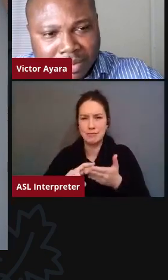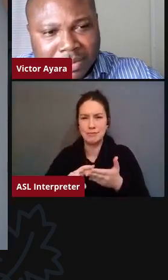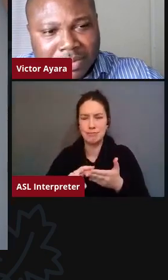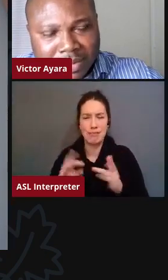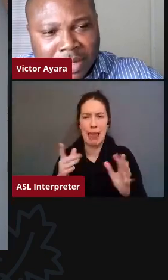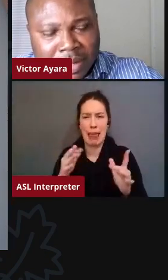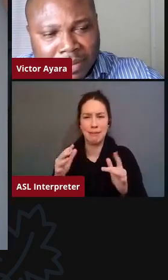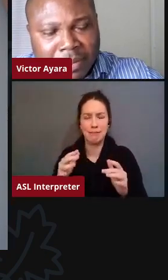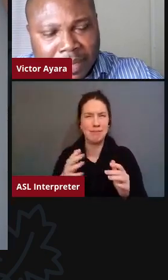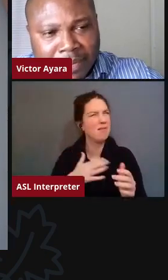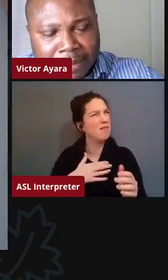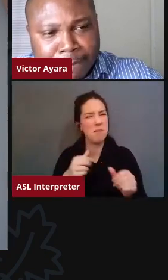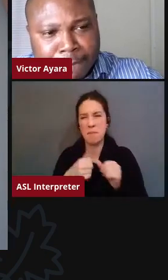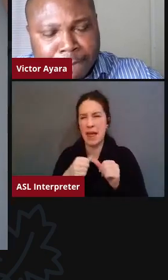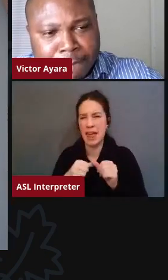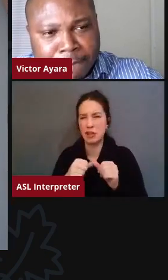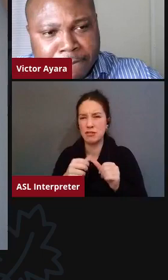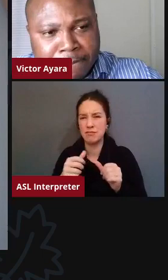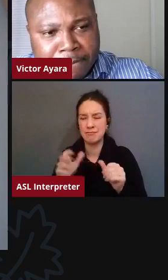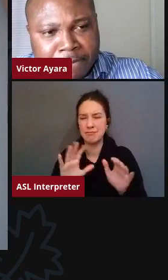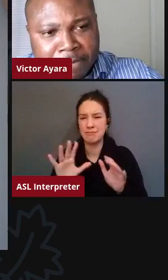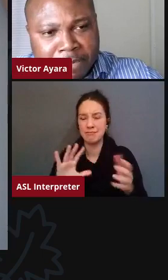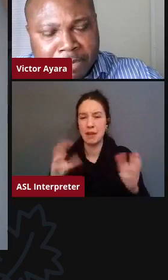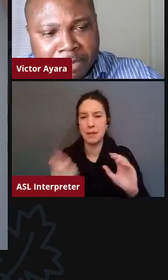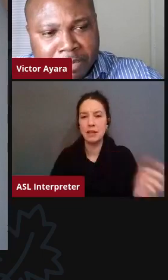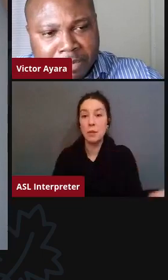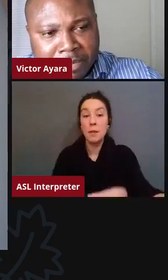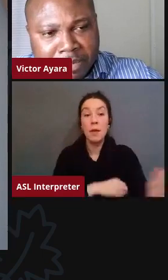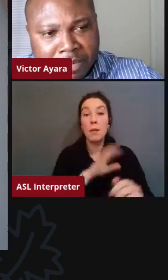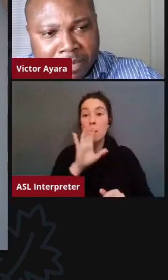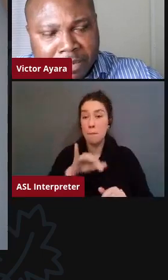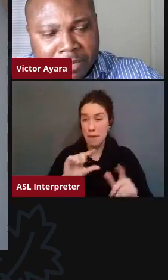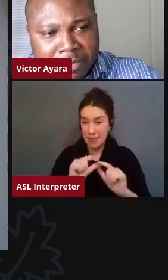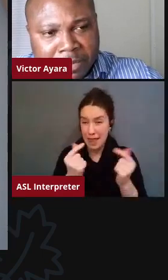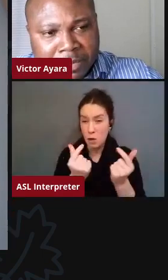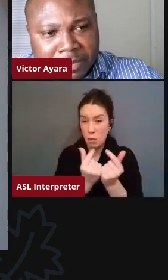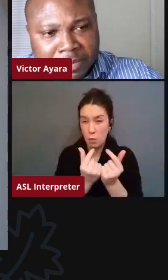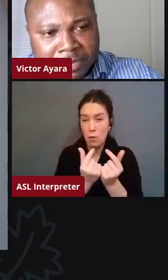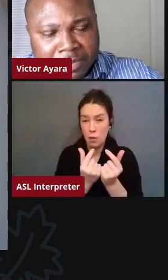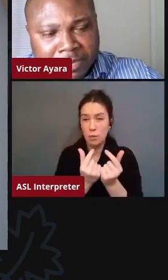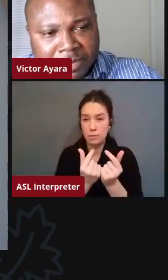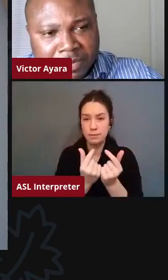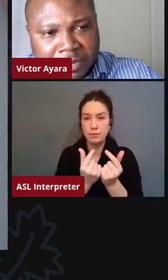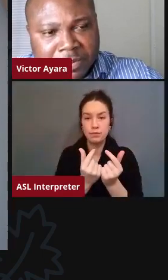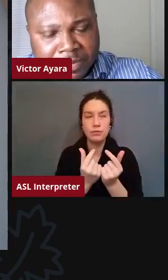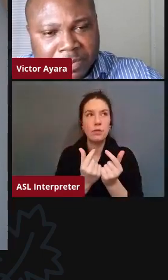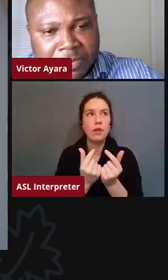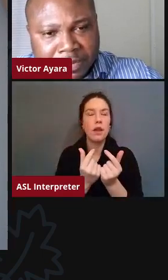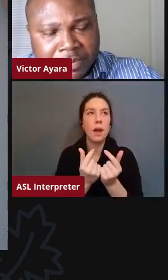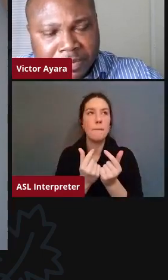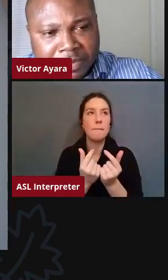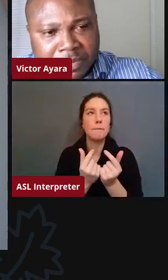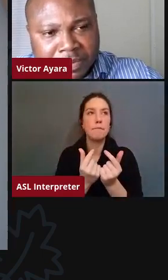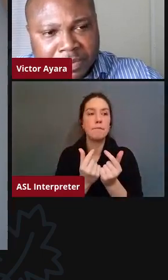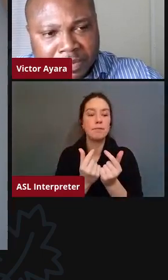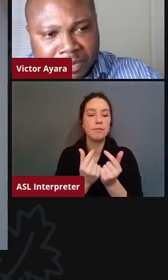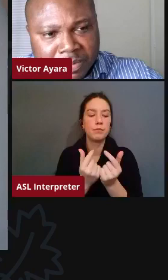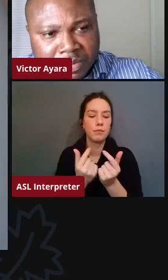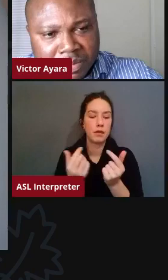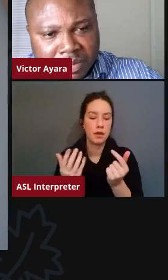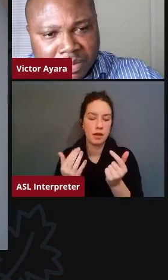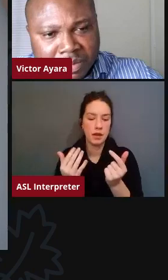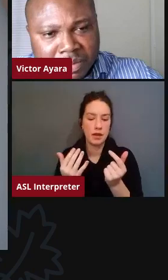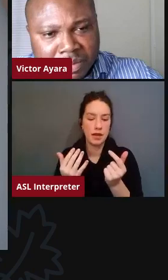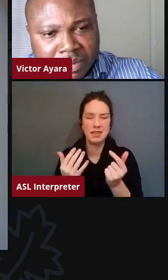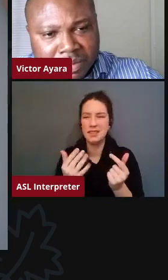up. Okay. But that group is actually it's right next to North Point